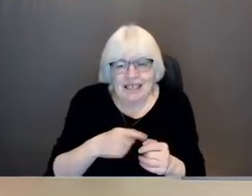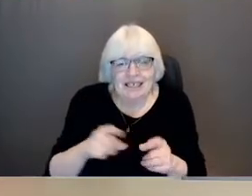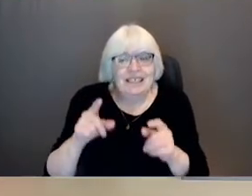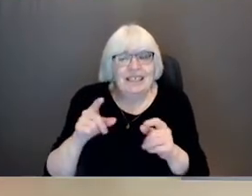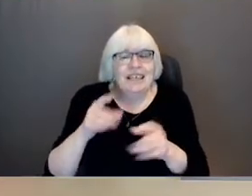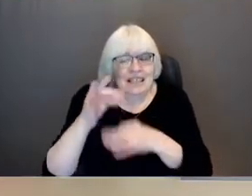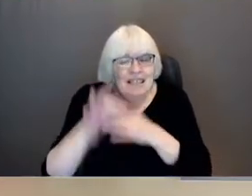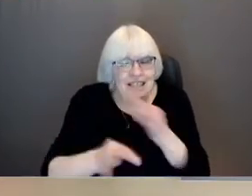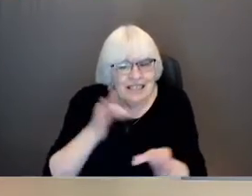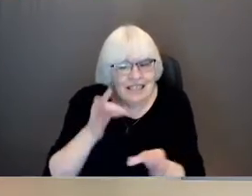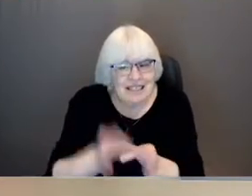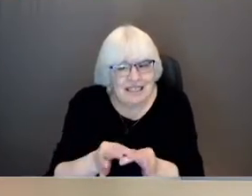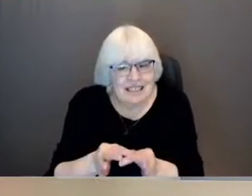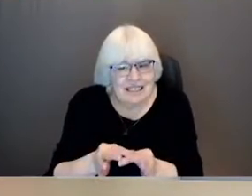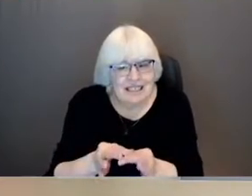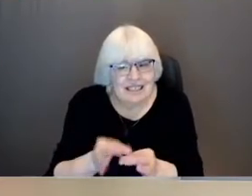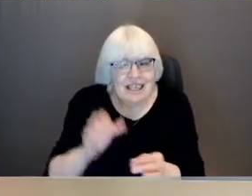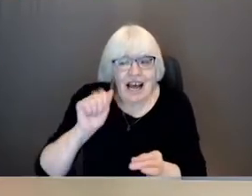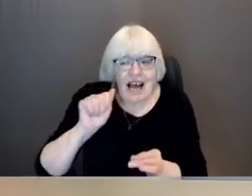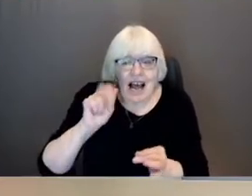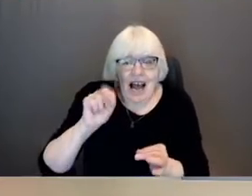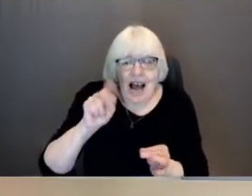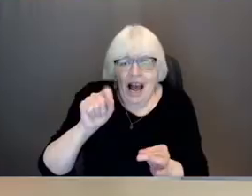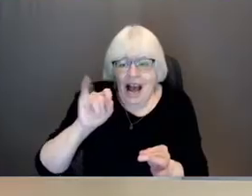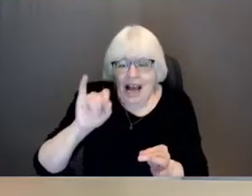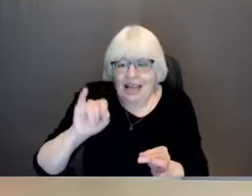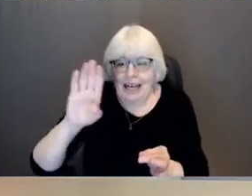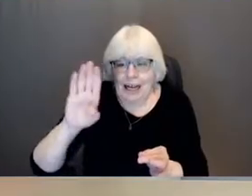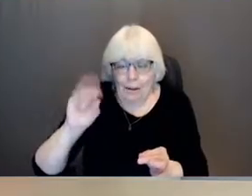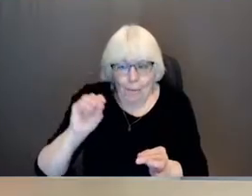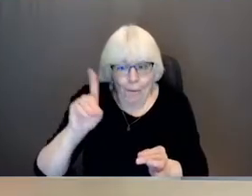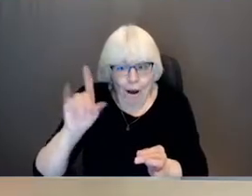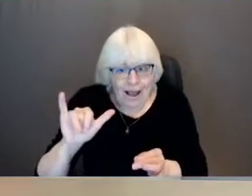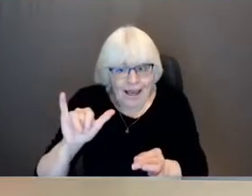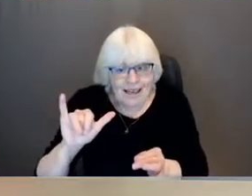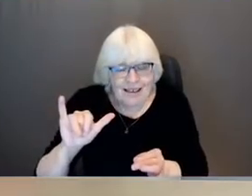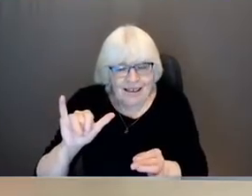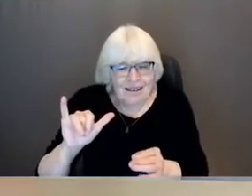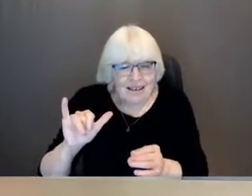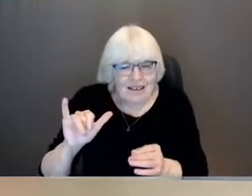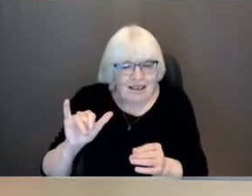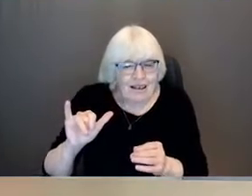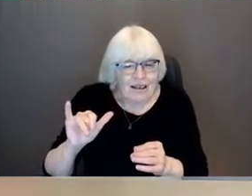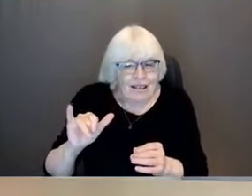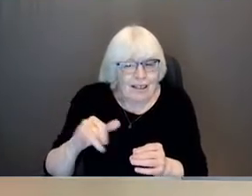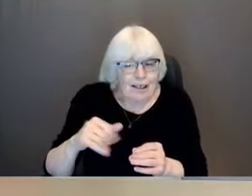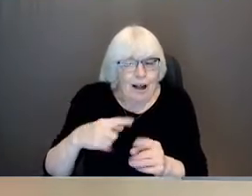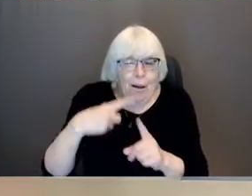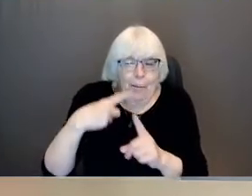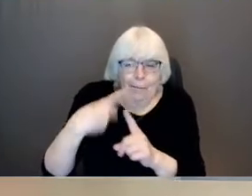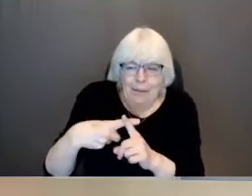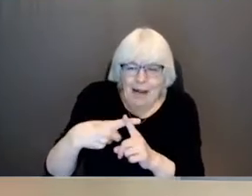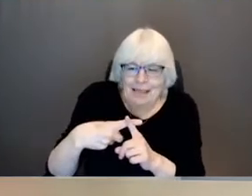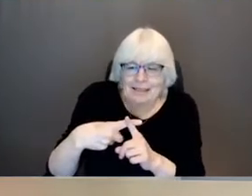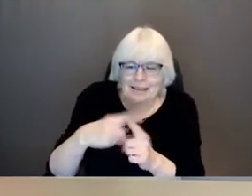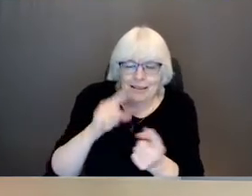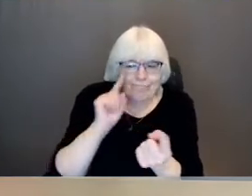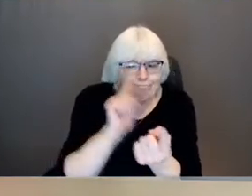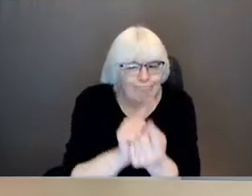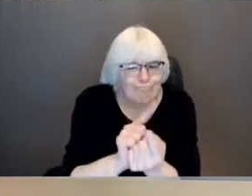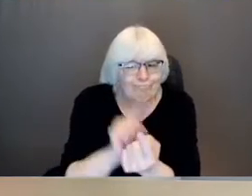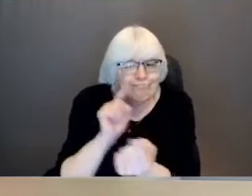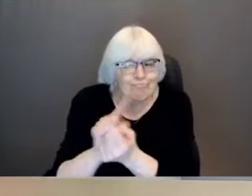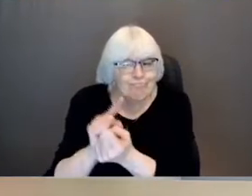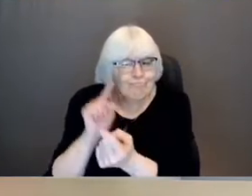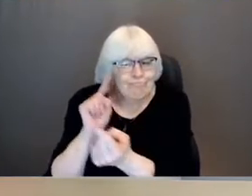of the cases at the time about what symptoms they still had or how long their symptoms lasted. So